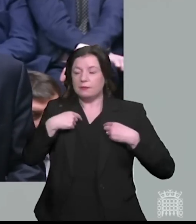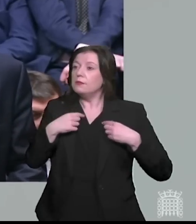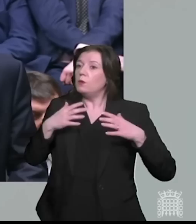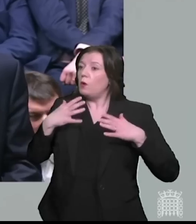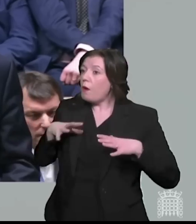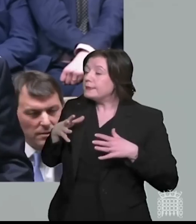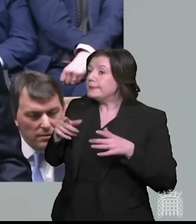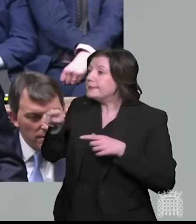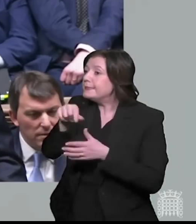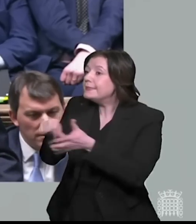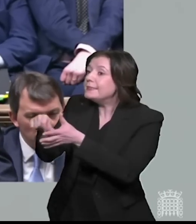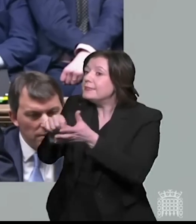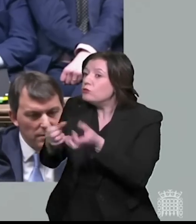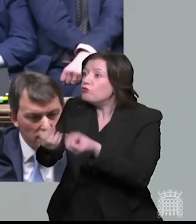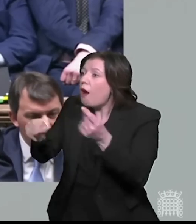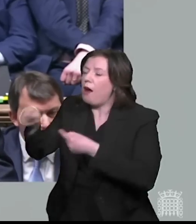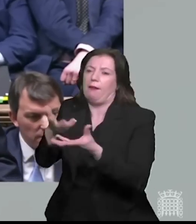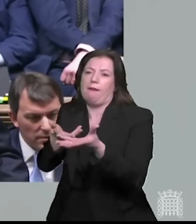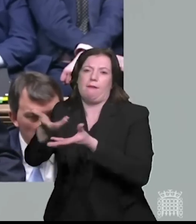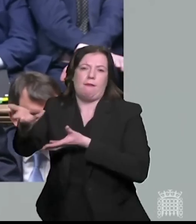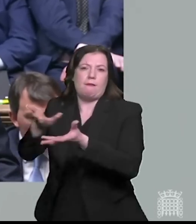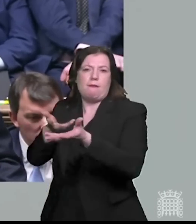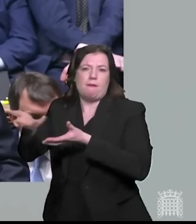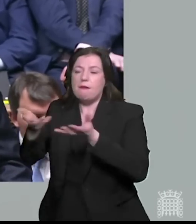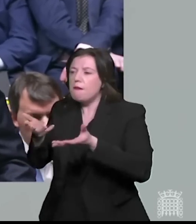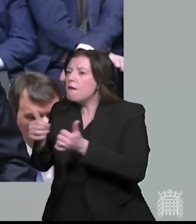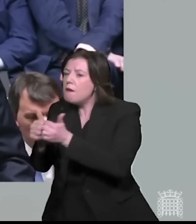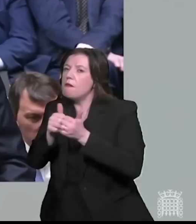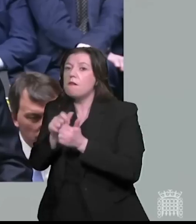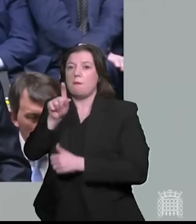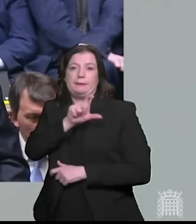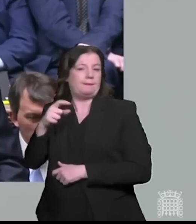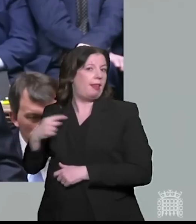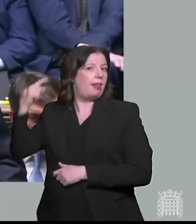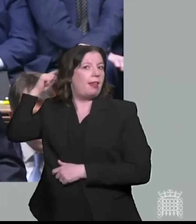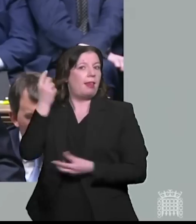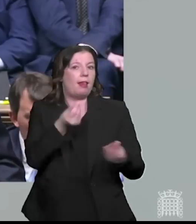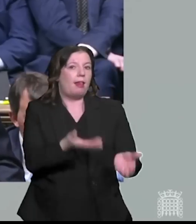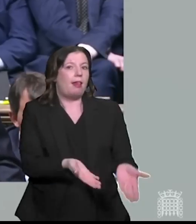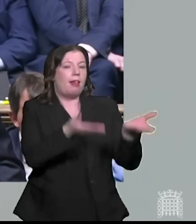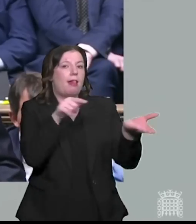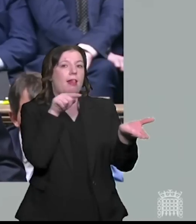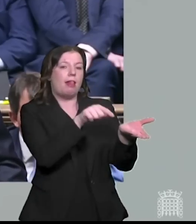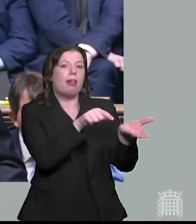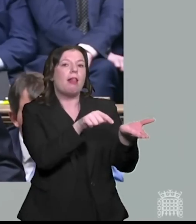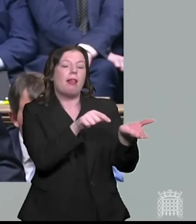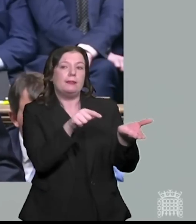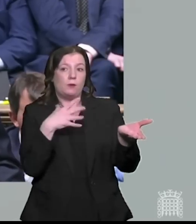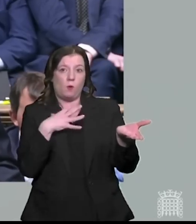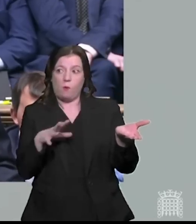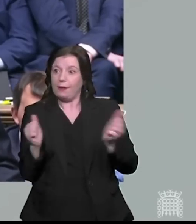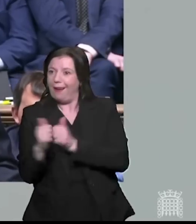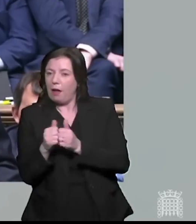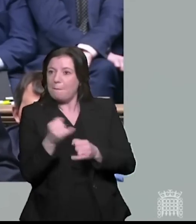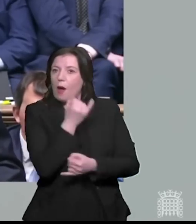those disputes, but only in a way that does not fuel inflation. Part of the fall in inflation predicted